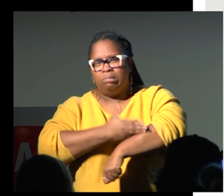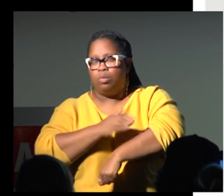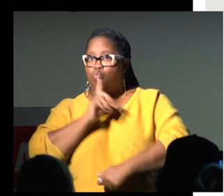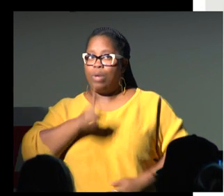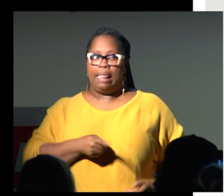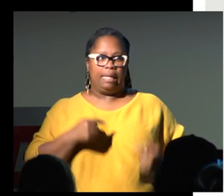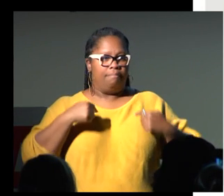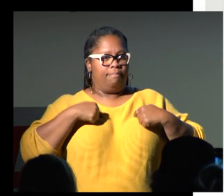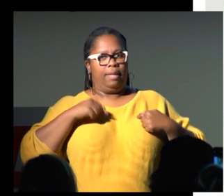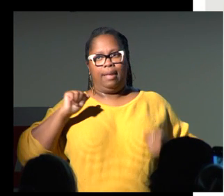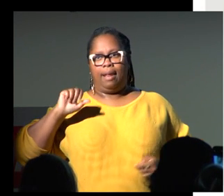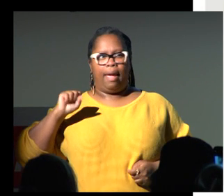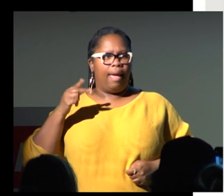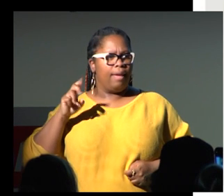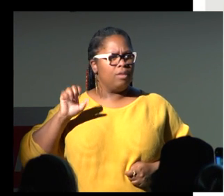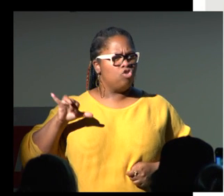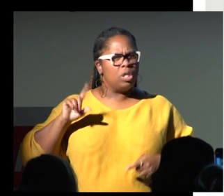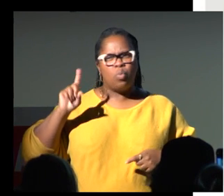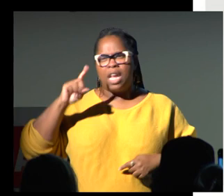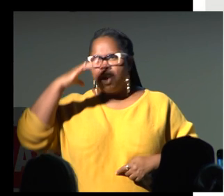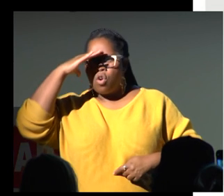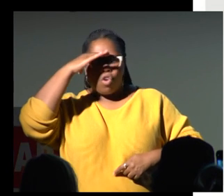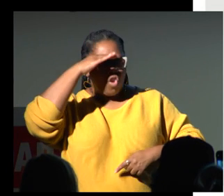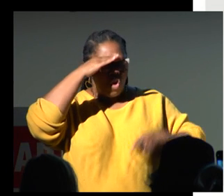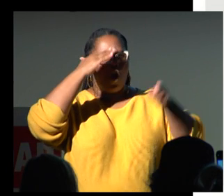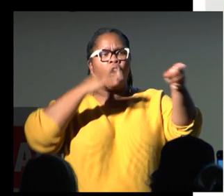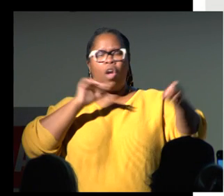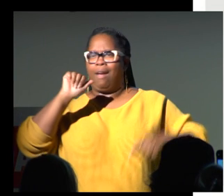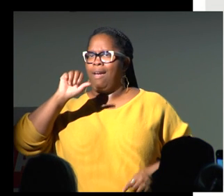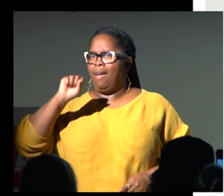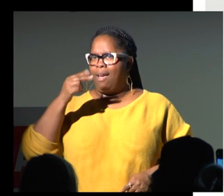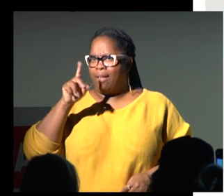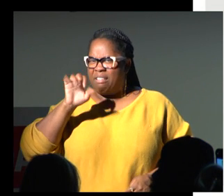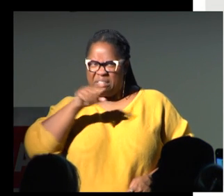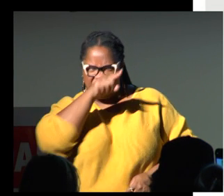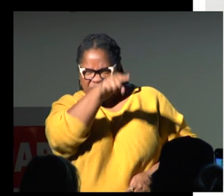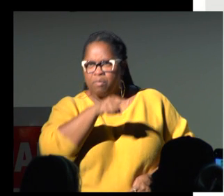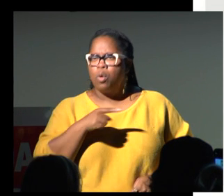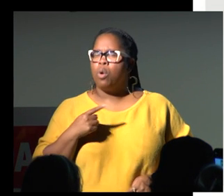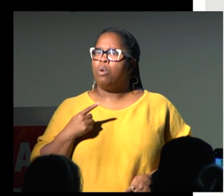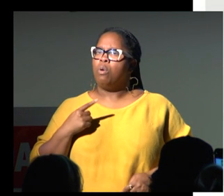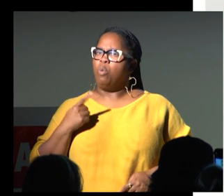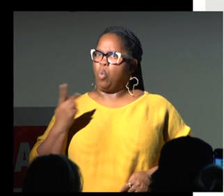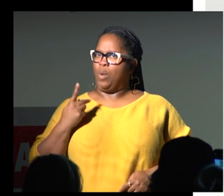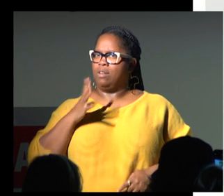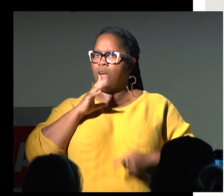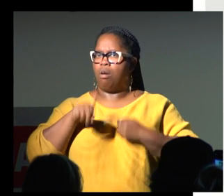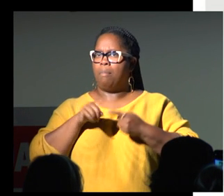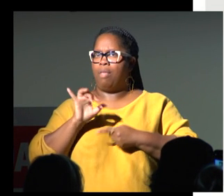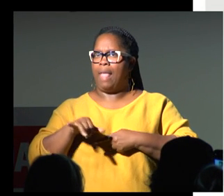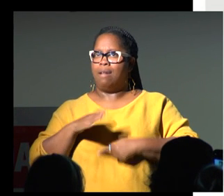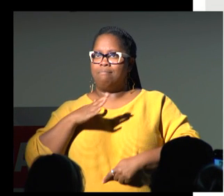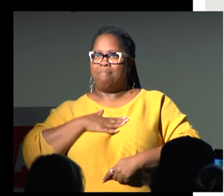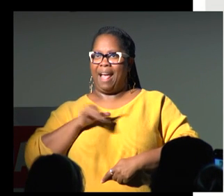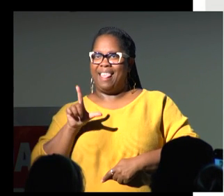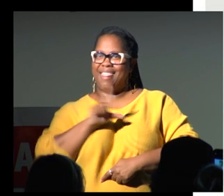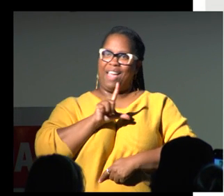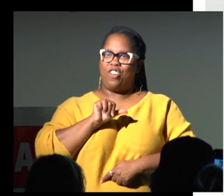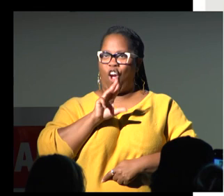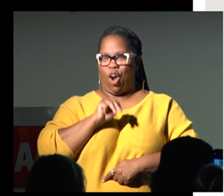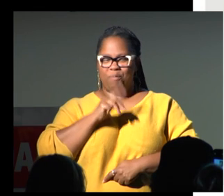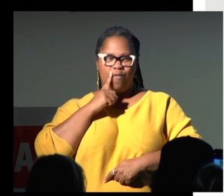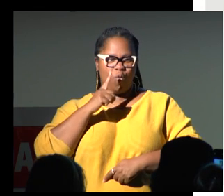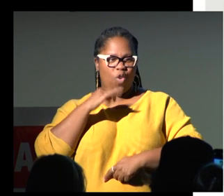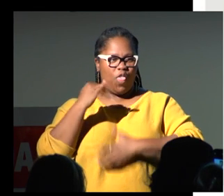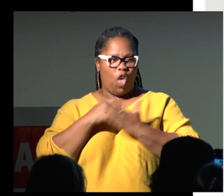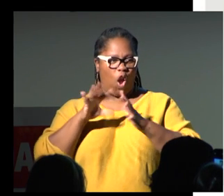Ashley, I can't see her. There she is. We talk about this my left arm in the art world,